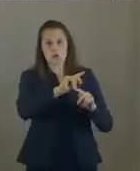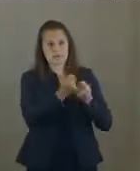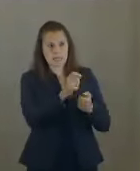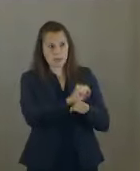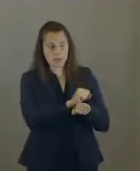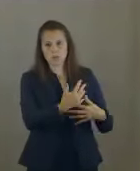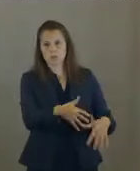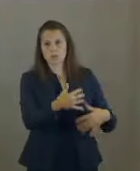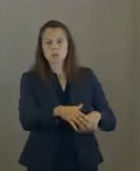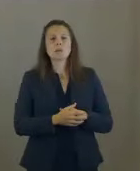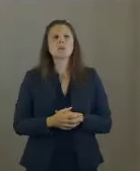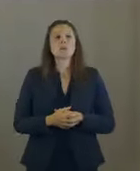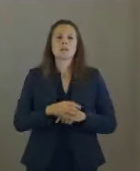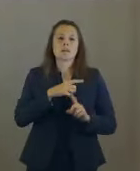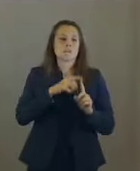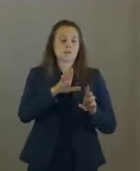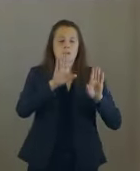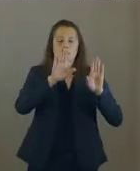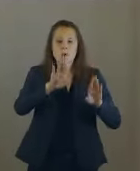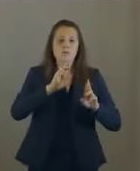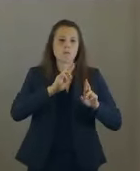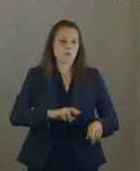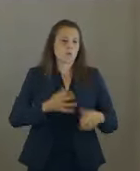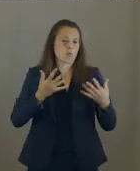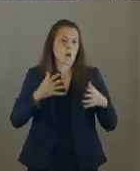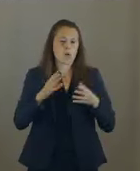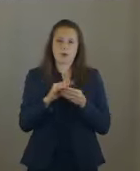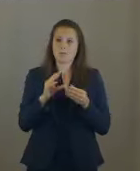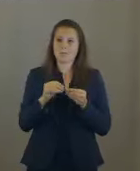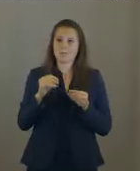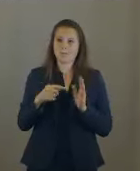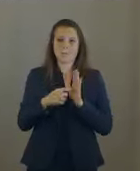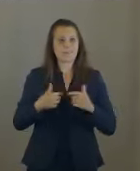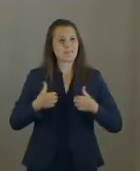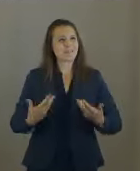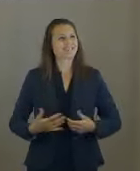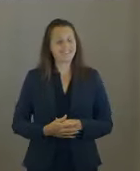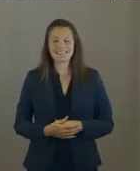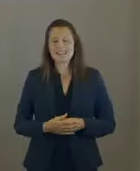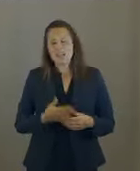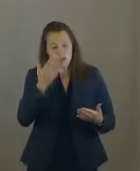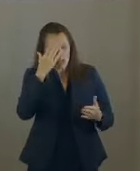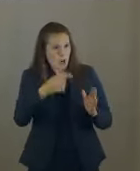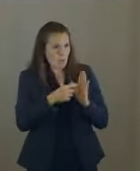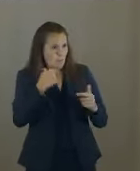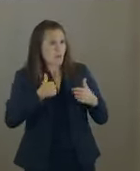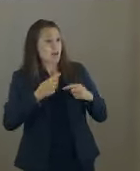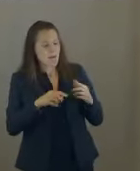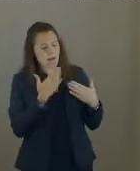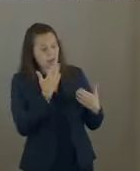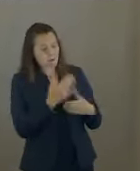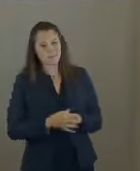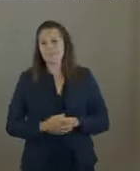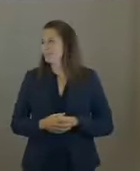work and the wonderful report you gave on my behalf, even though you didn't know you were giving it on my behalf.